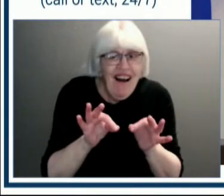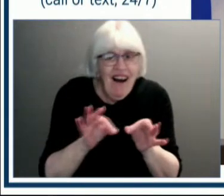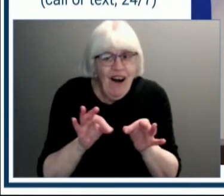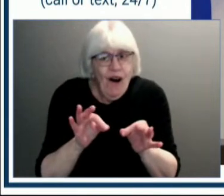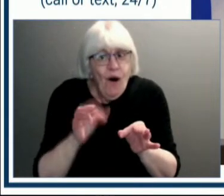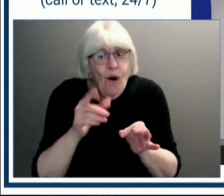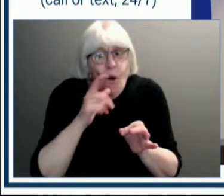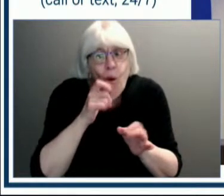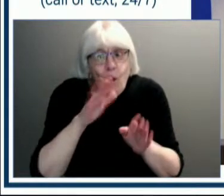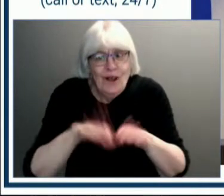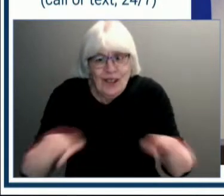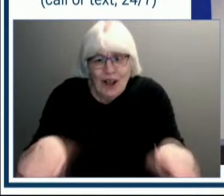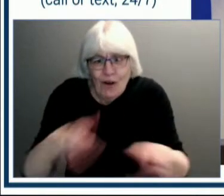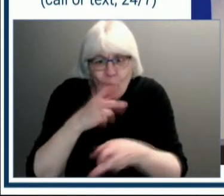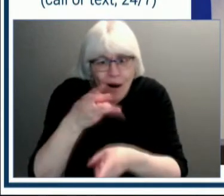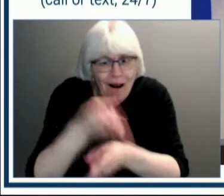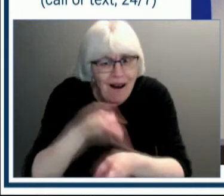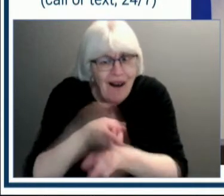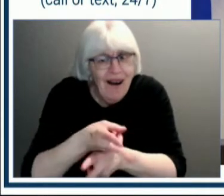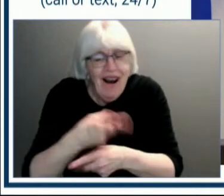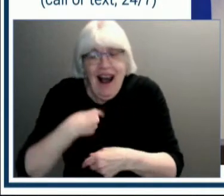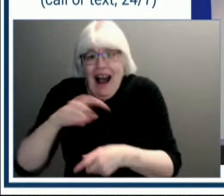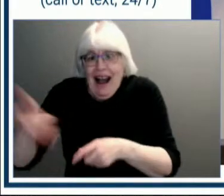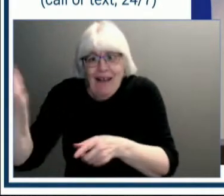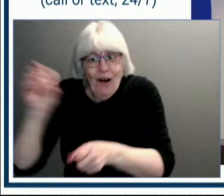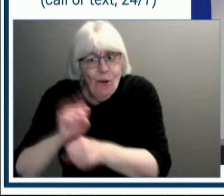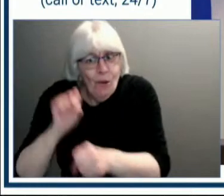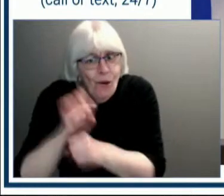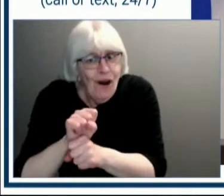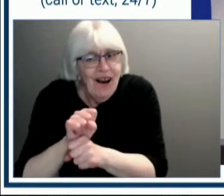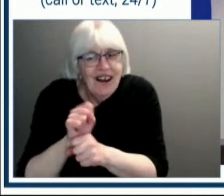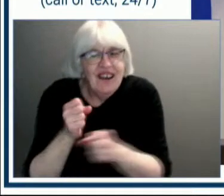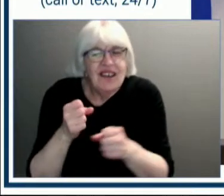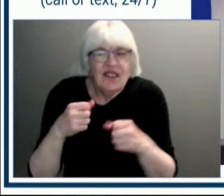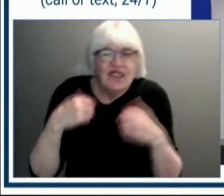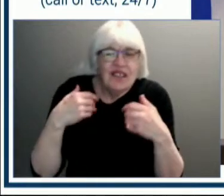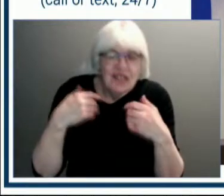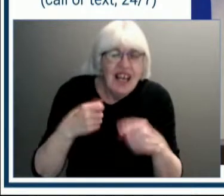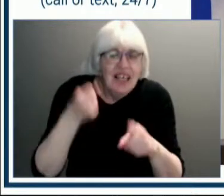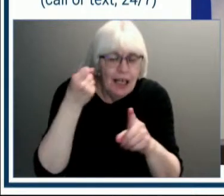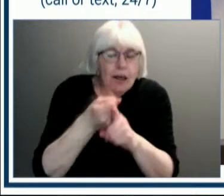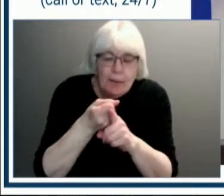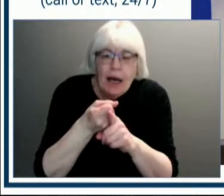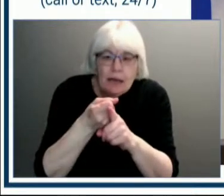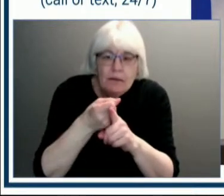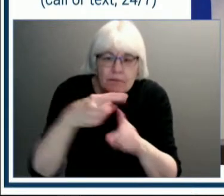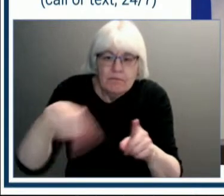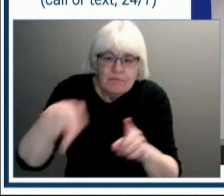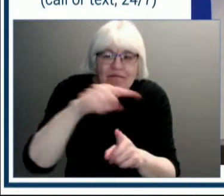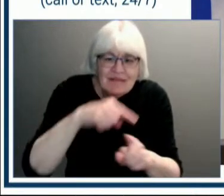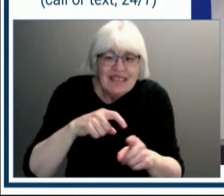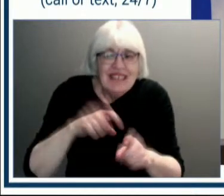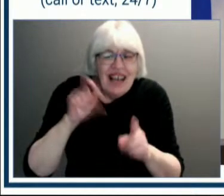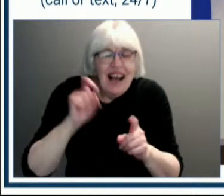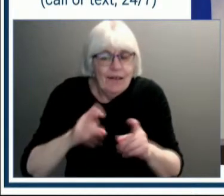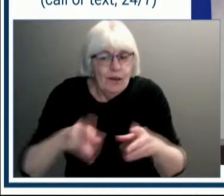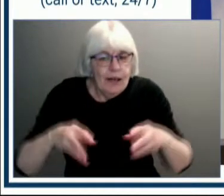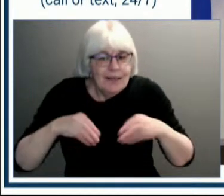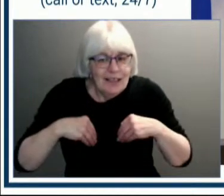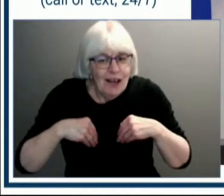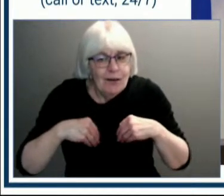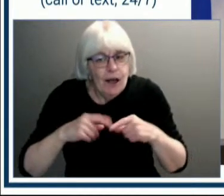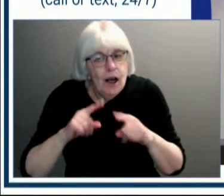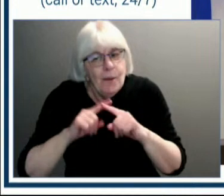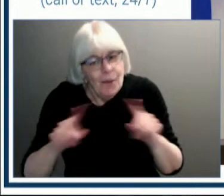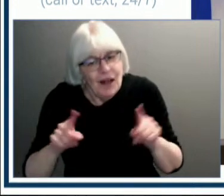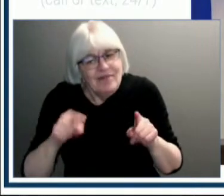frontline responders. So it has an impact. We accept that, but we have to do what we believe is right in the interests of the